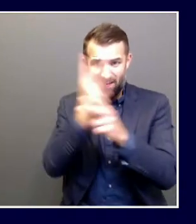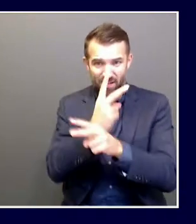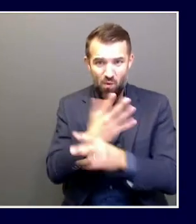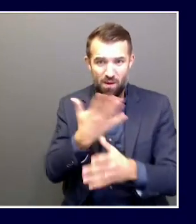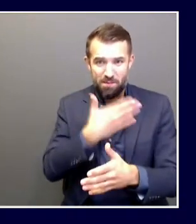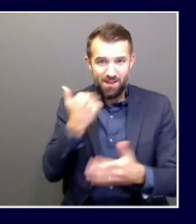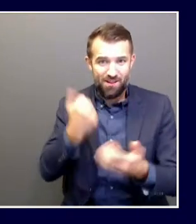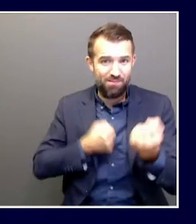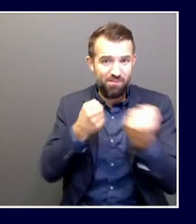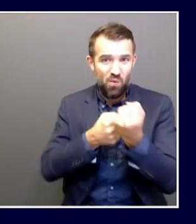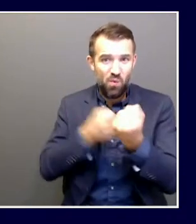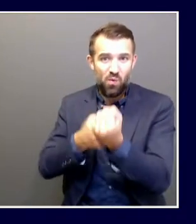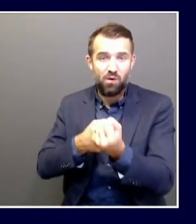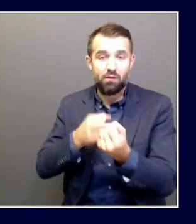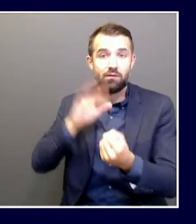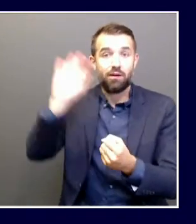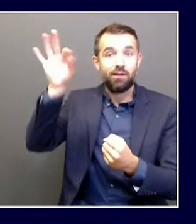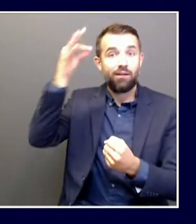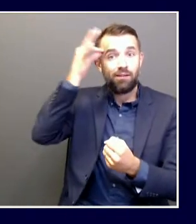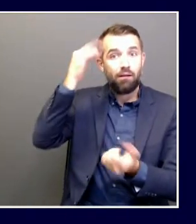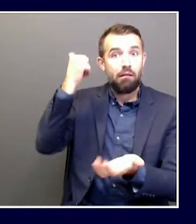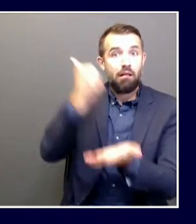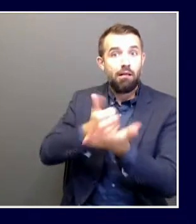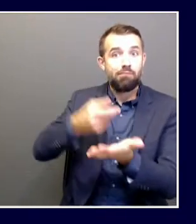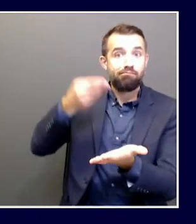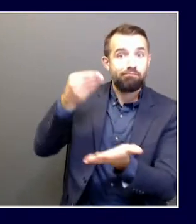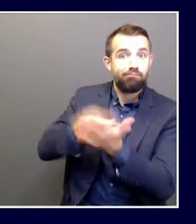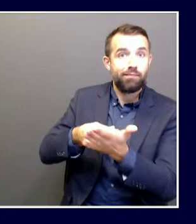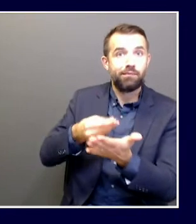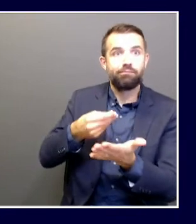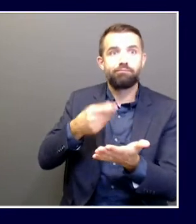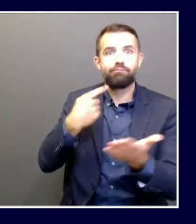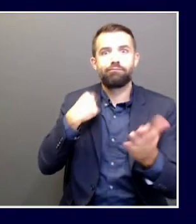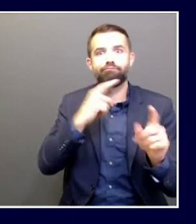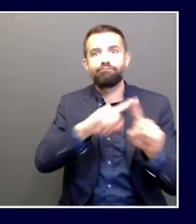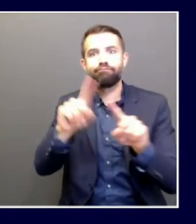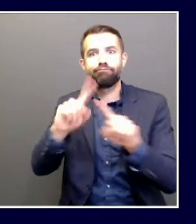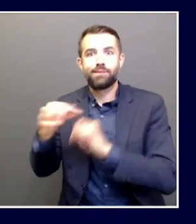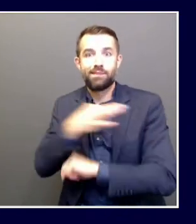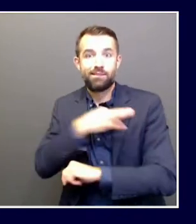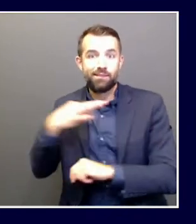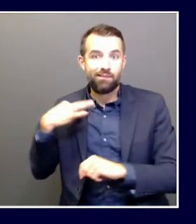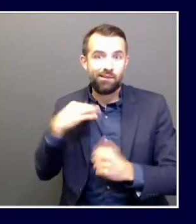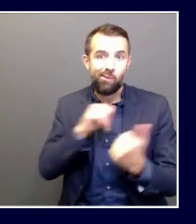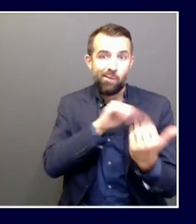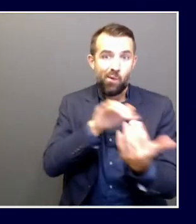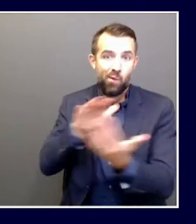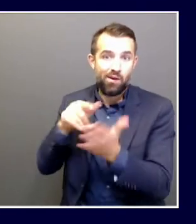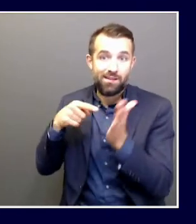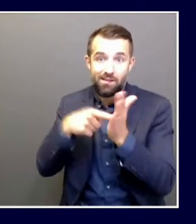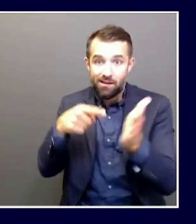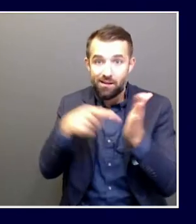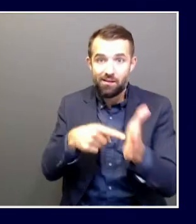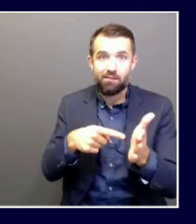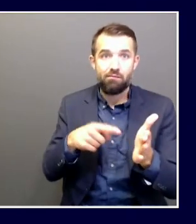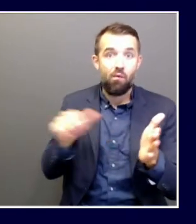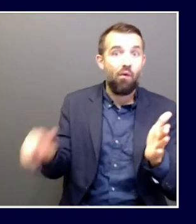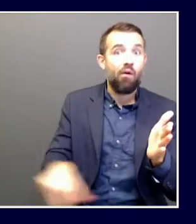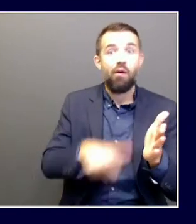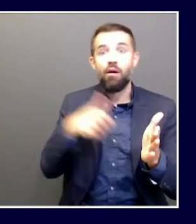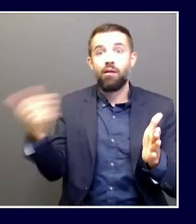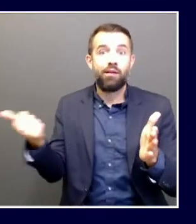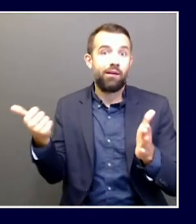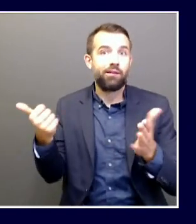federal relief funds or different types of staffing models. We've been looking at different types of waivers to make sure that we can keep our